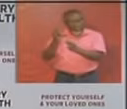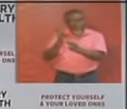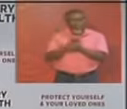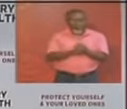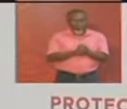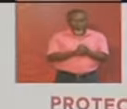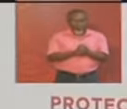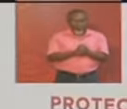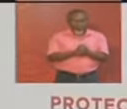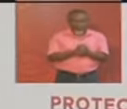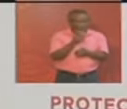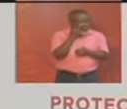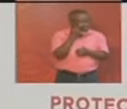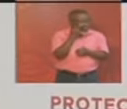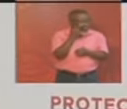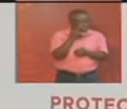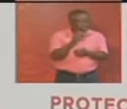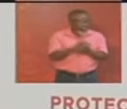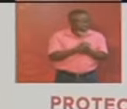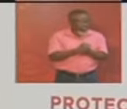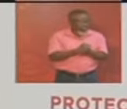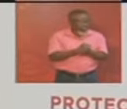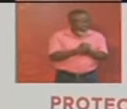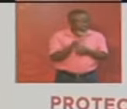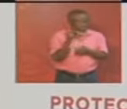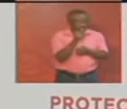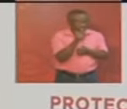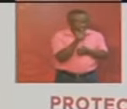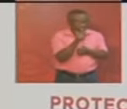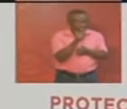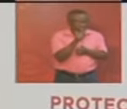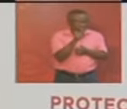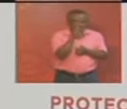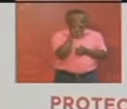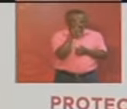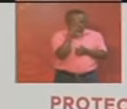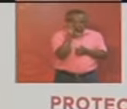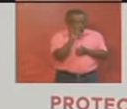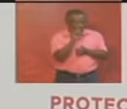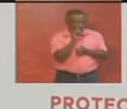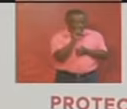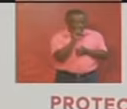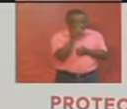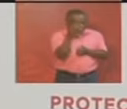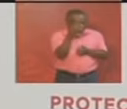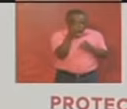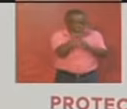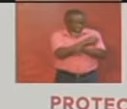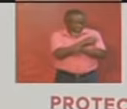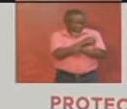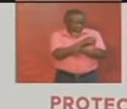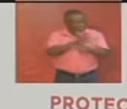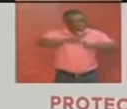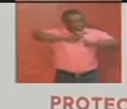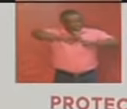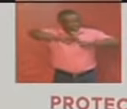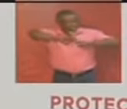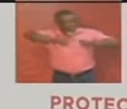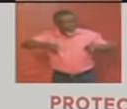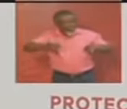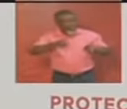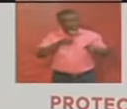hospital system, which is different from the occupancy of the quarantine system through which returning nationals are being put. So I'm not